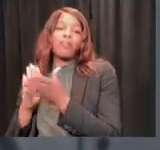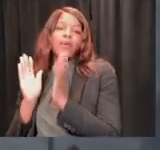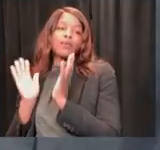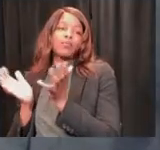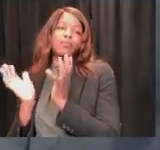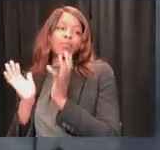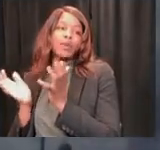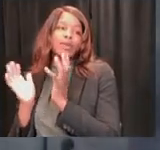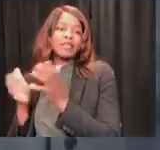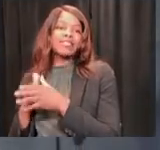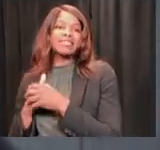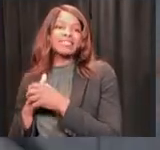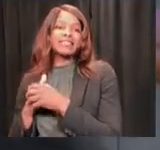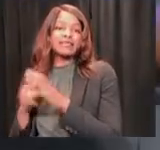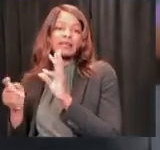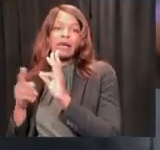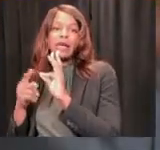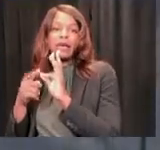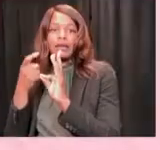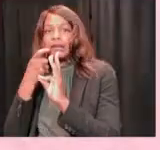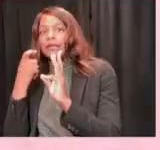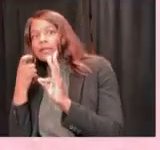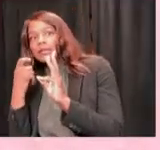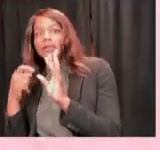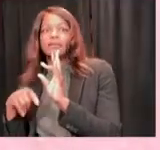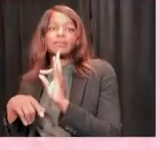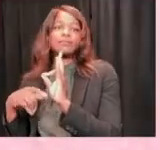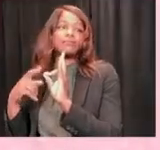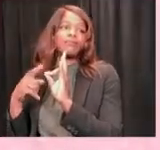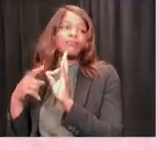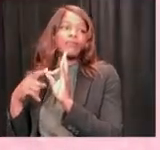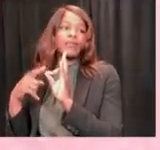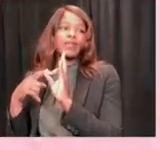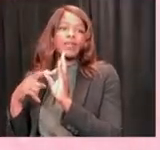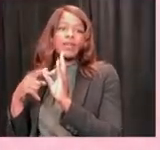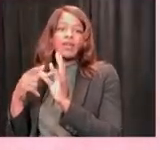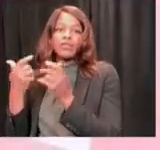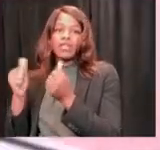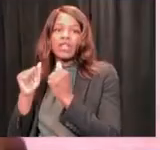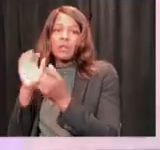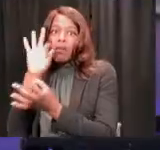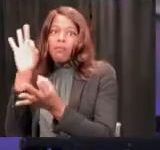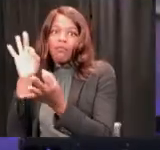knew you were valued, addiction sometimes. And then this issue of perfectionism, right?